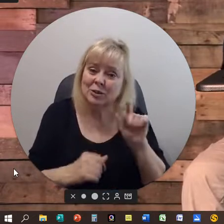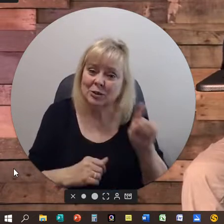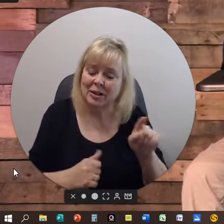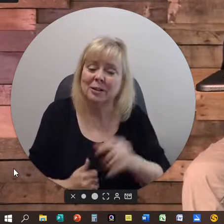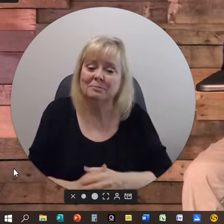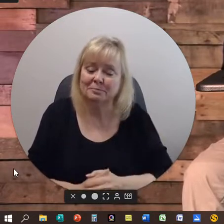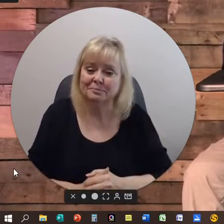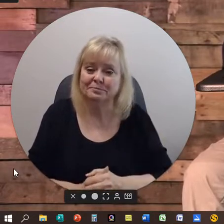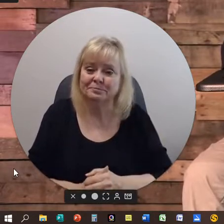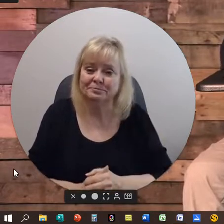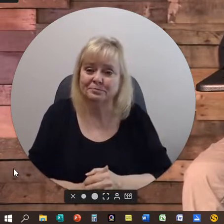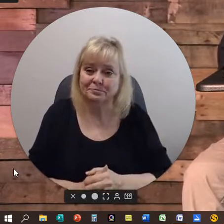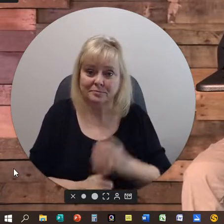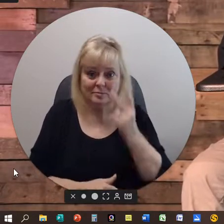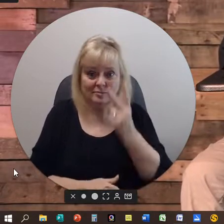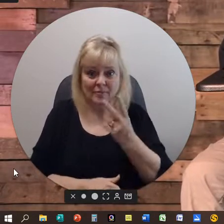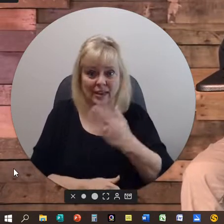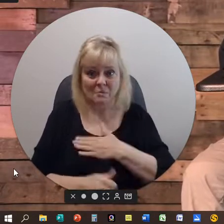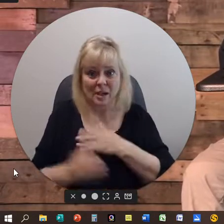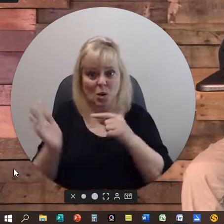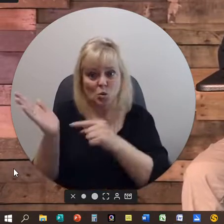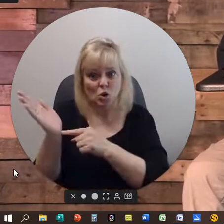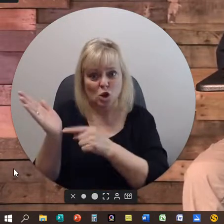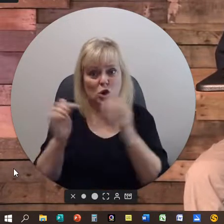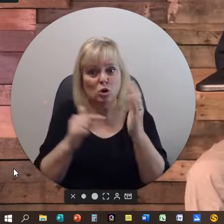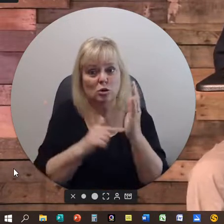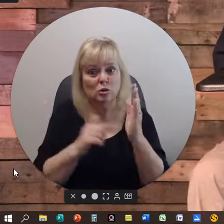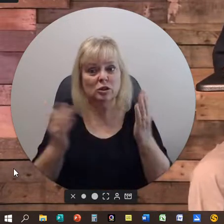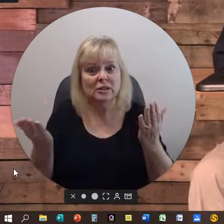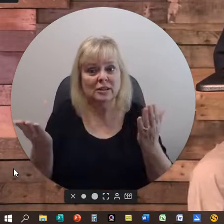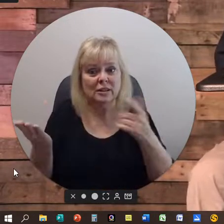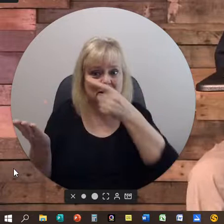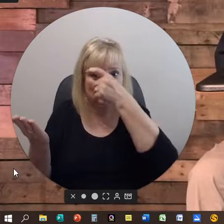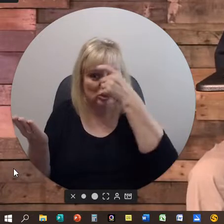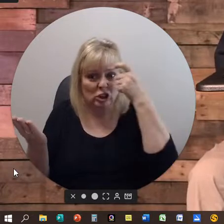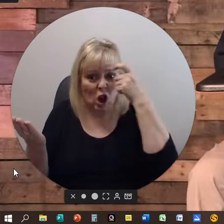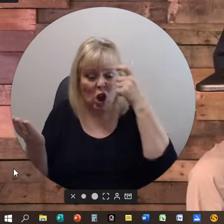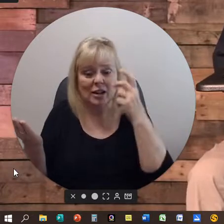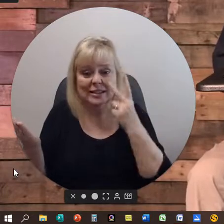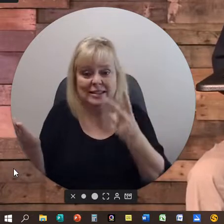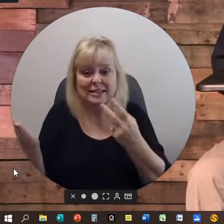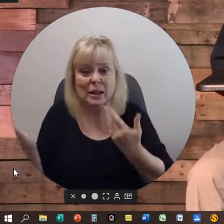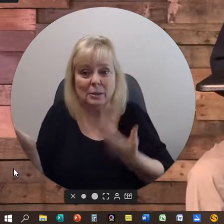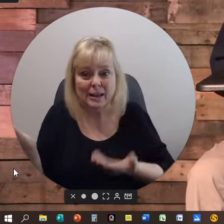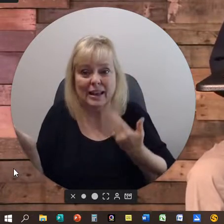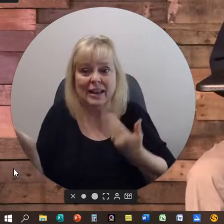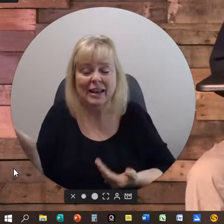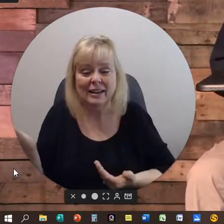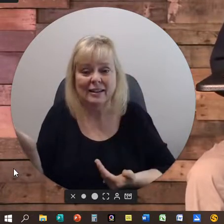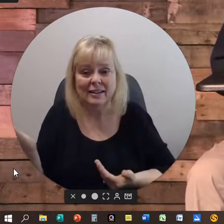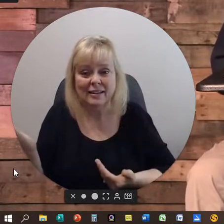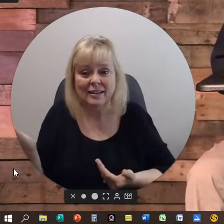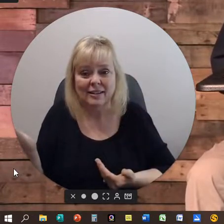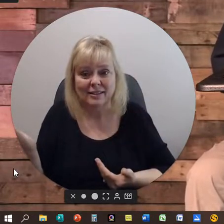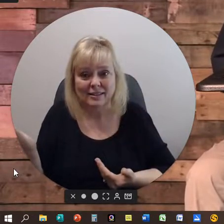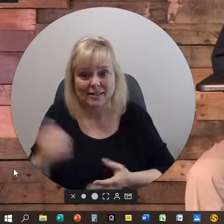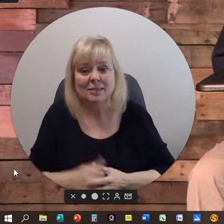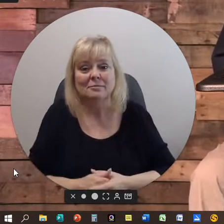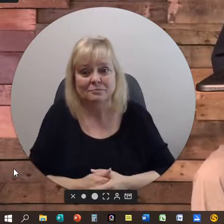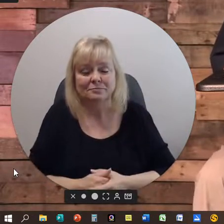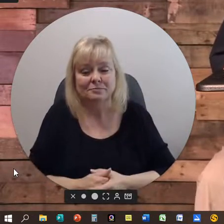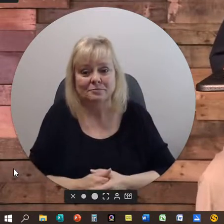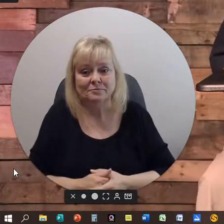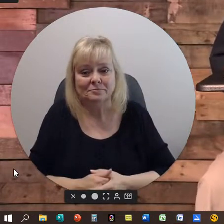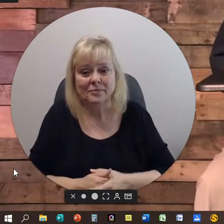my woundedness, see my brokenness for yourself. And the result of that